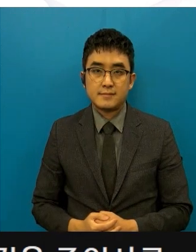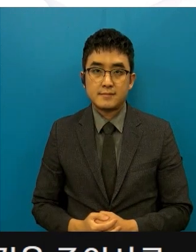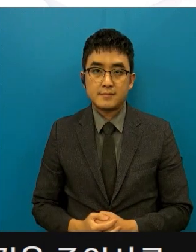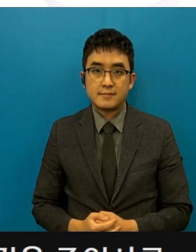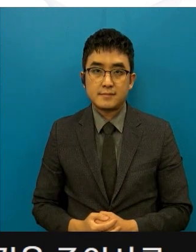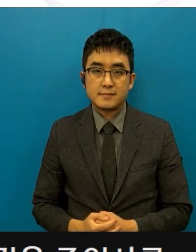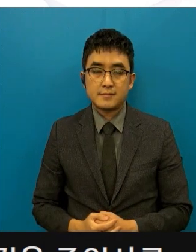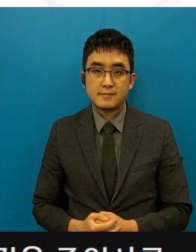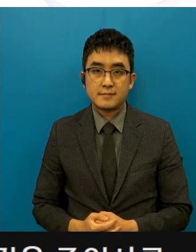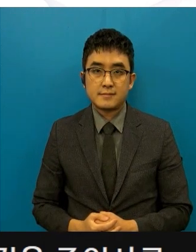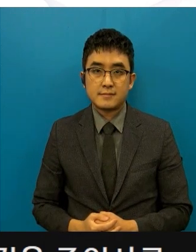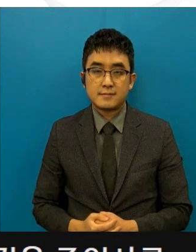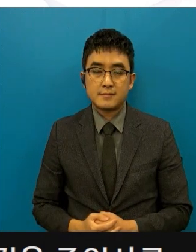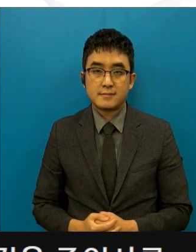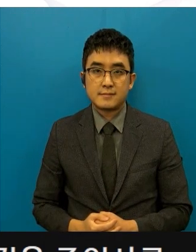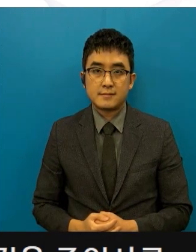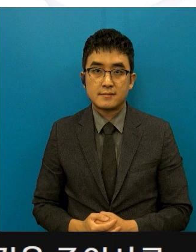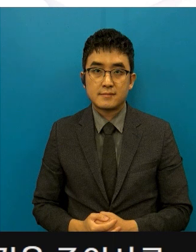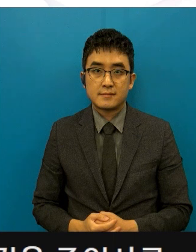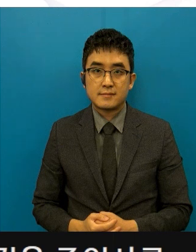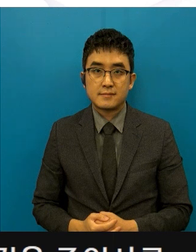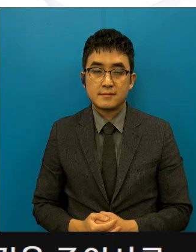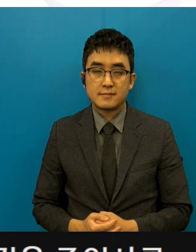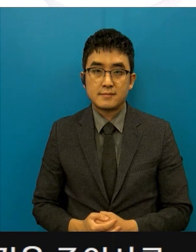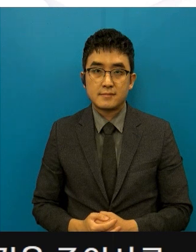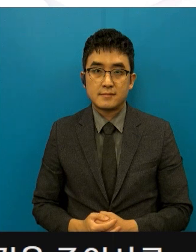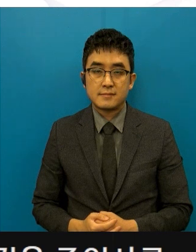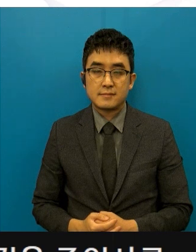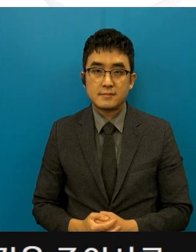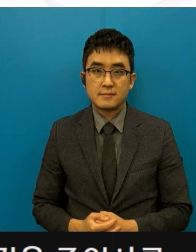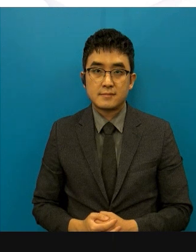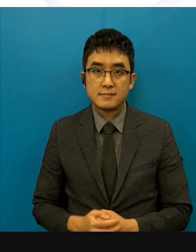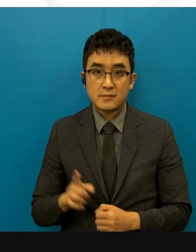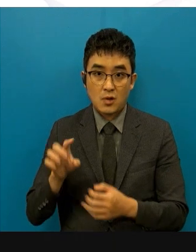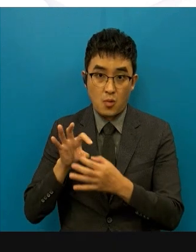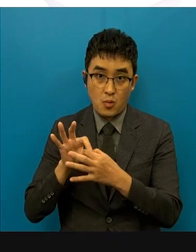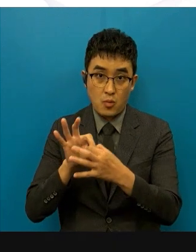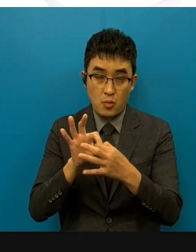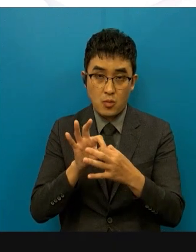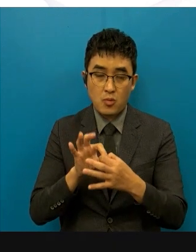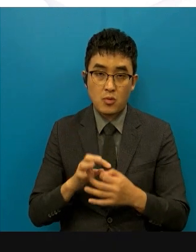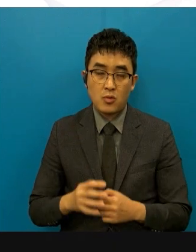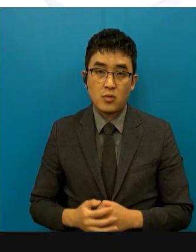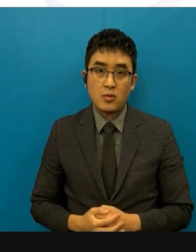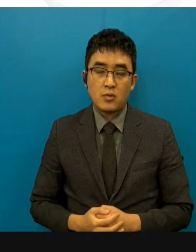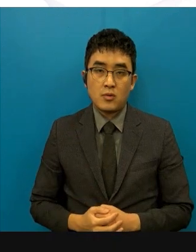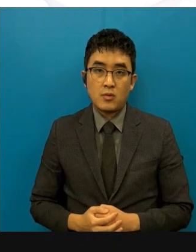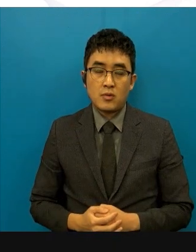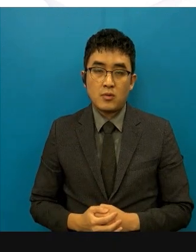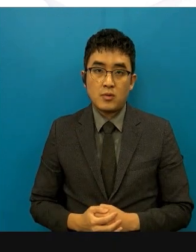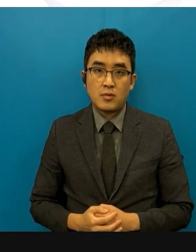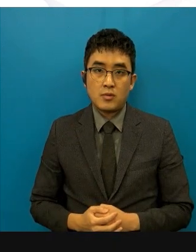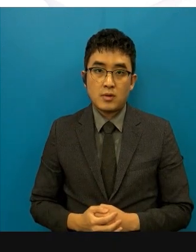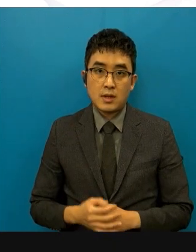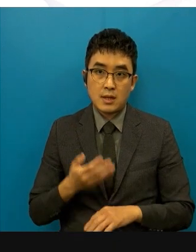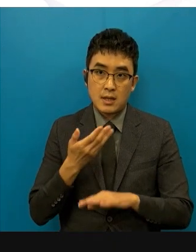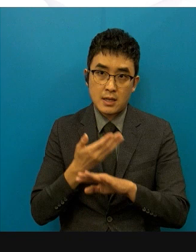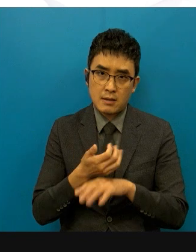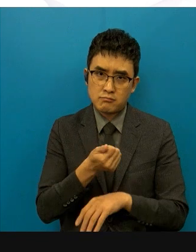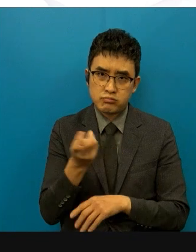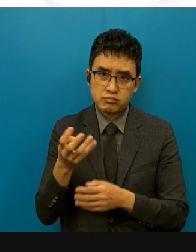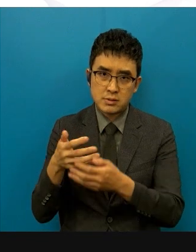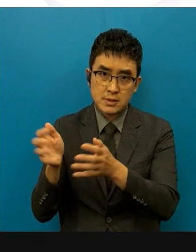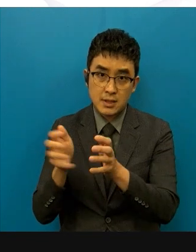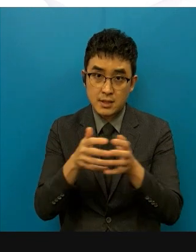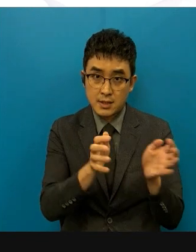right to self-determination in death on the basis of 2 reasons. One is they